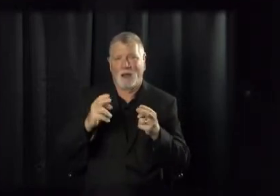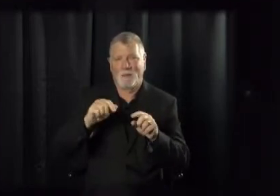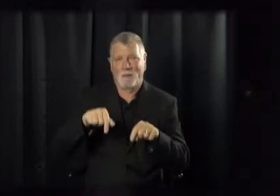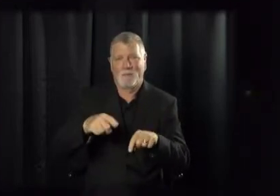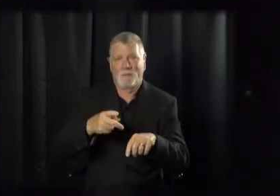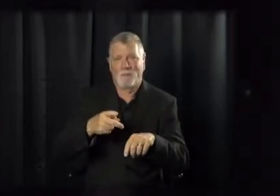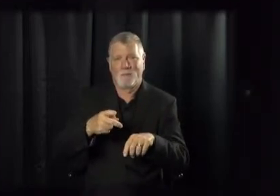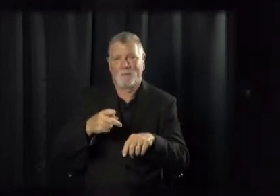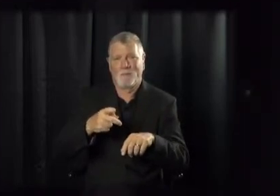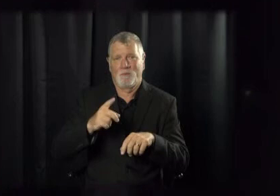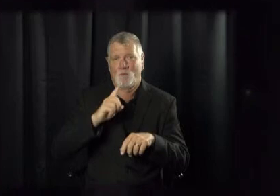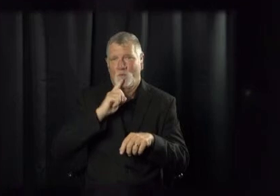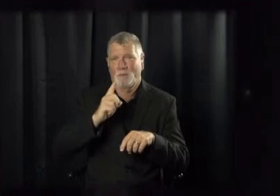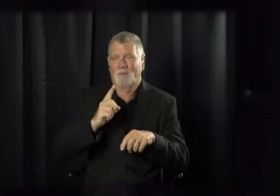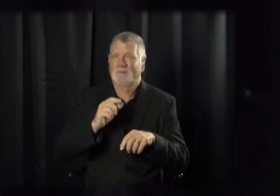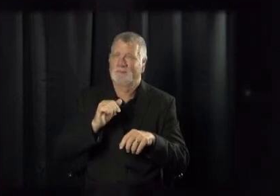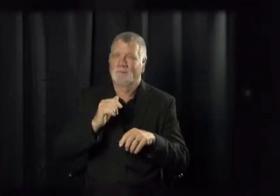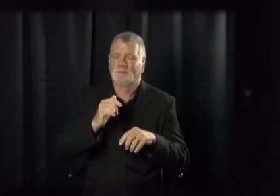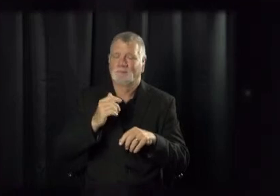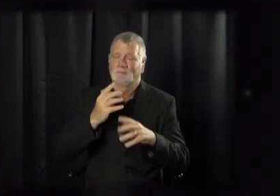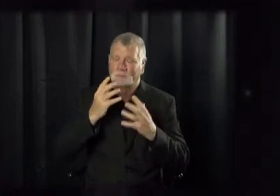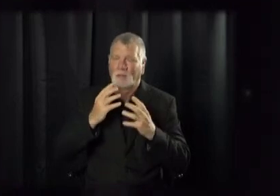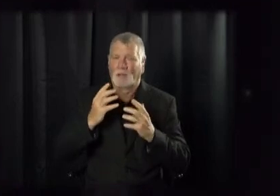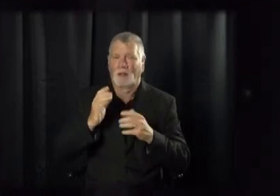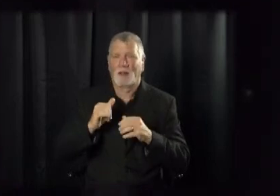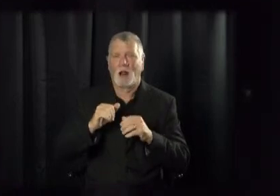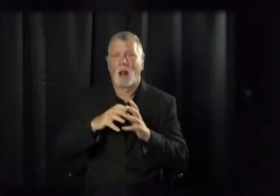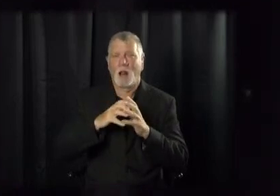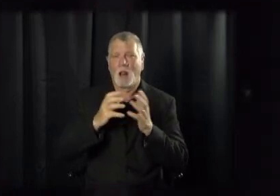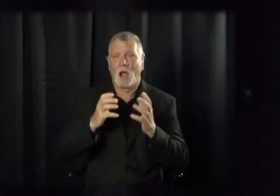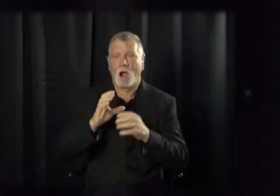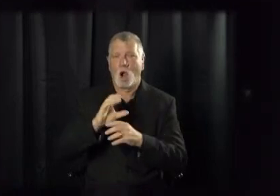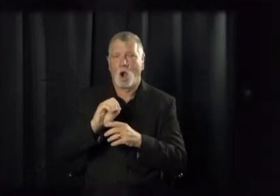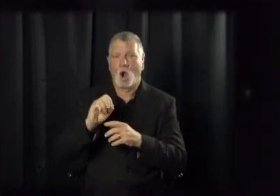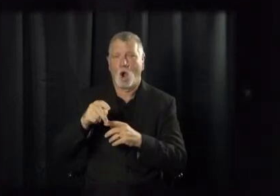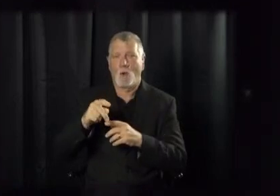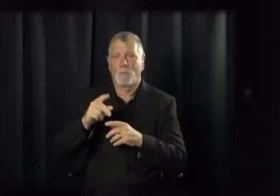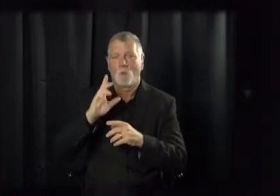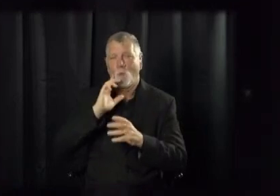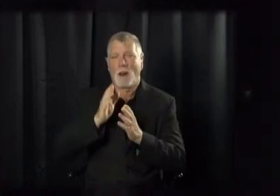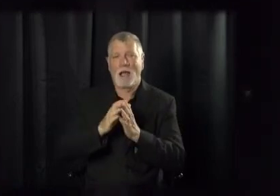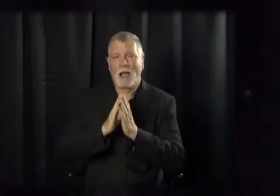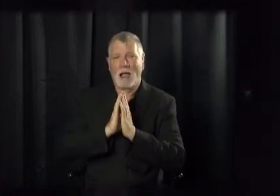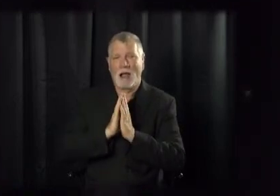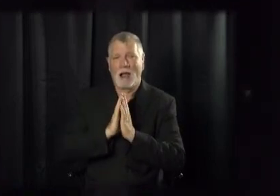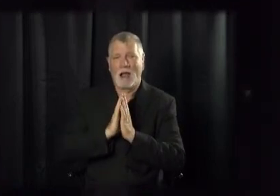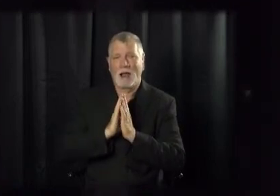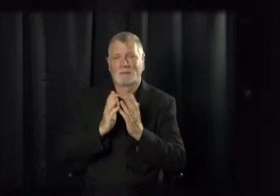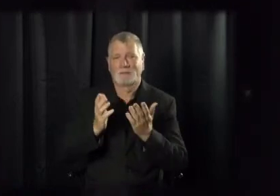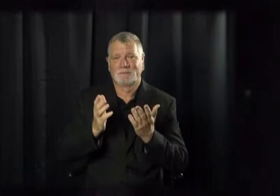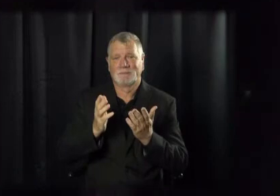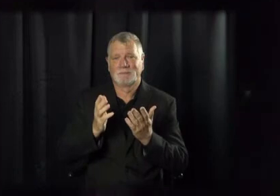here, which was very unfortunate, is that a lot of these co-ops were asked to